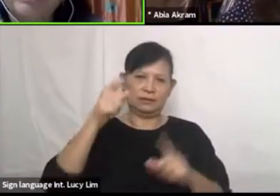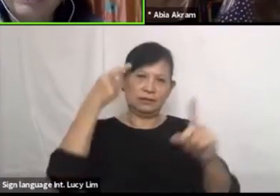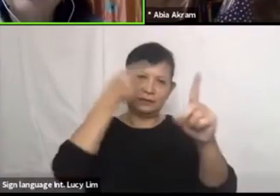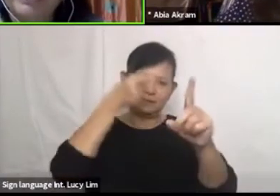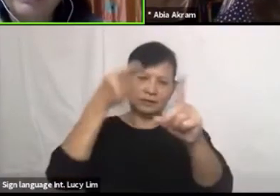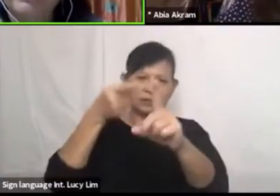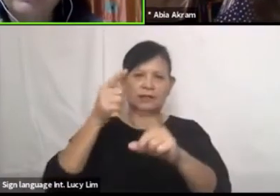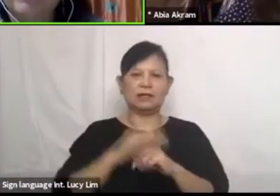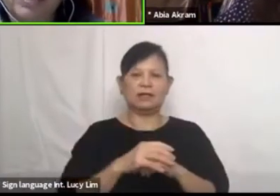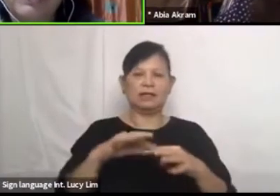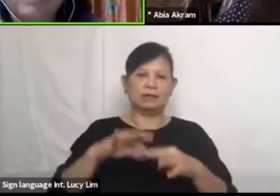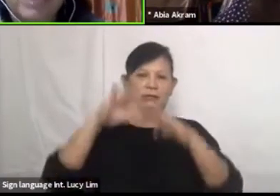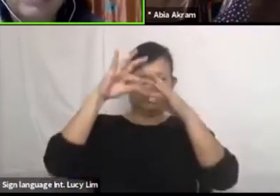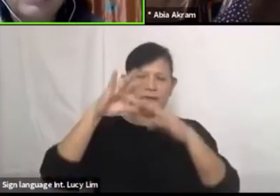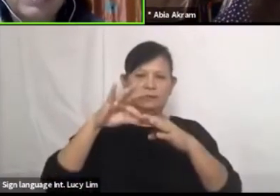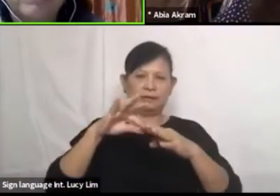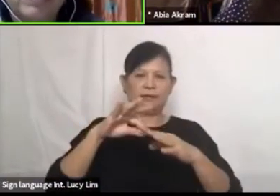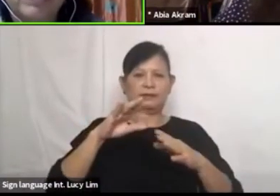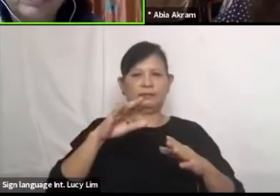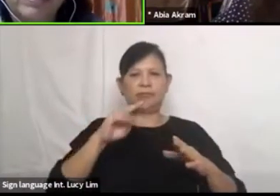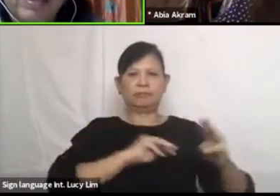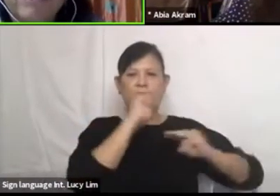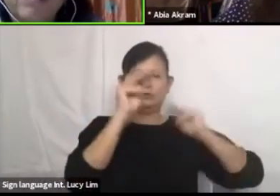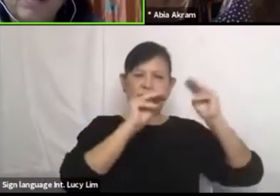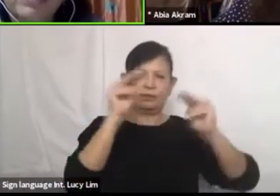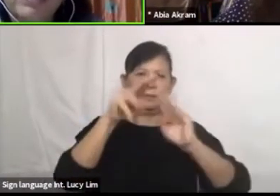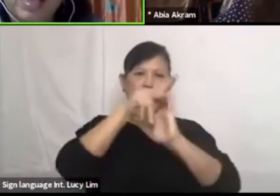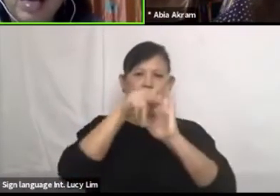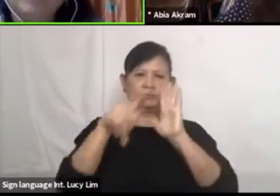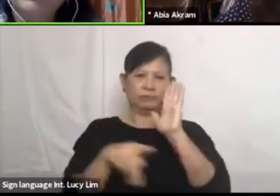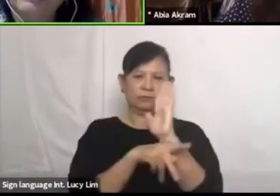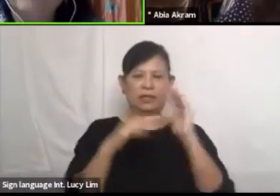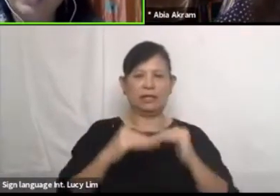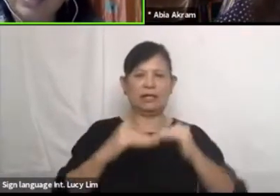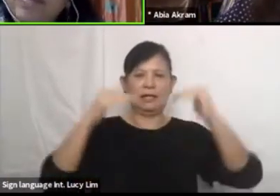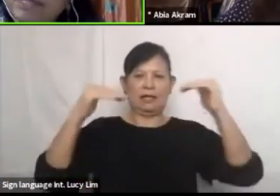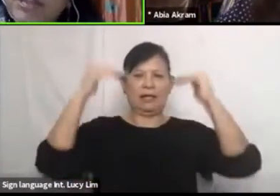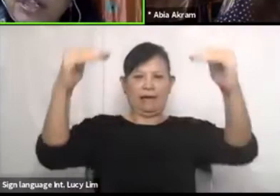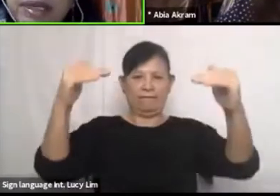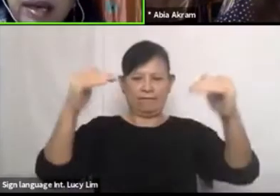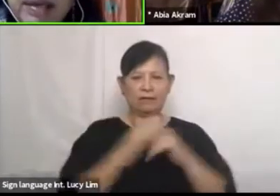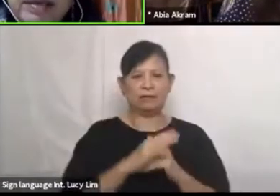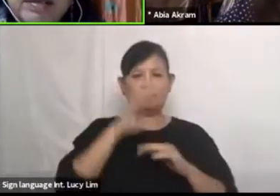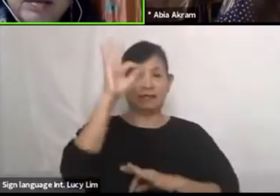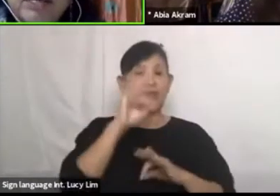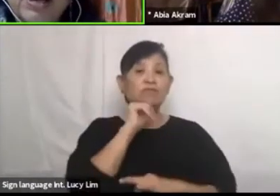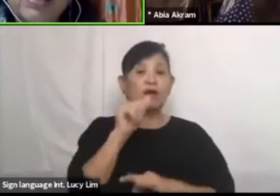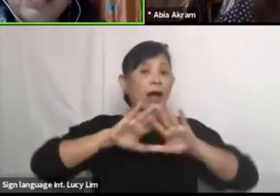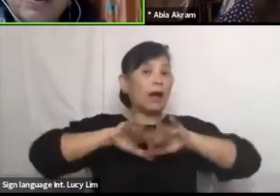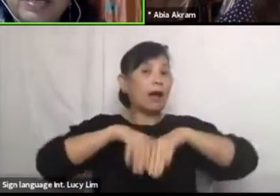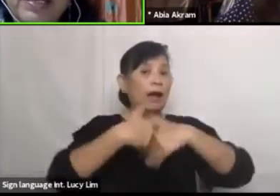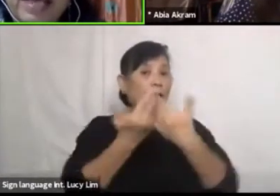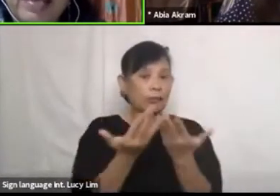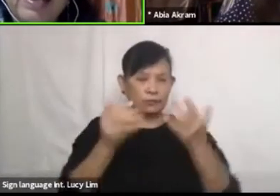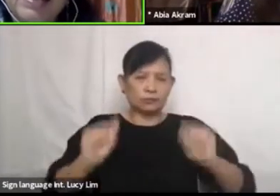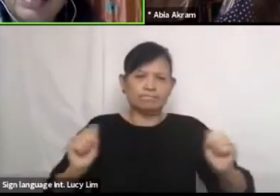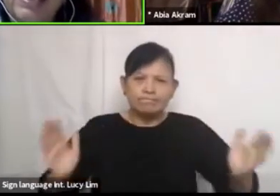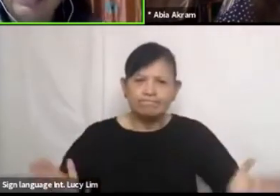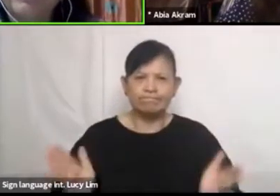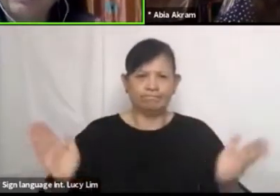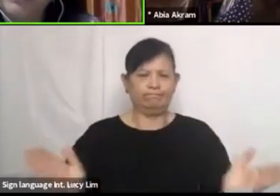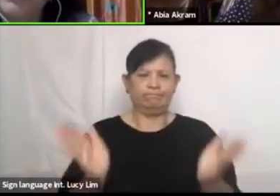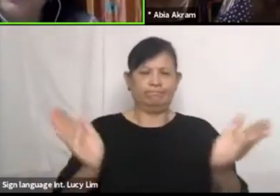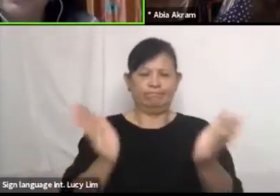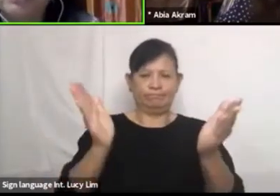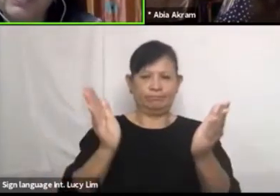ministerial, departmental, policymakers level? If not, how can we help push it higher? Because only 10 years are